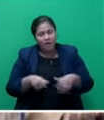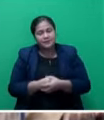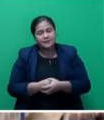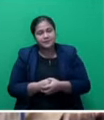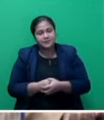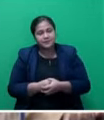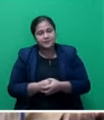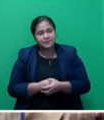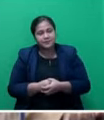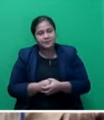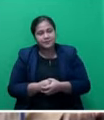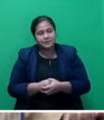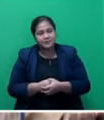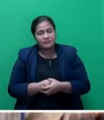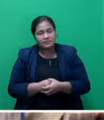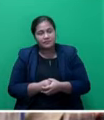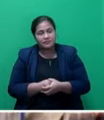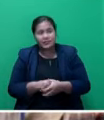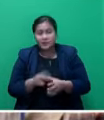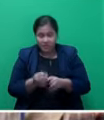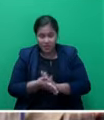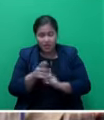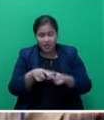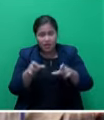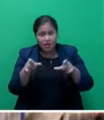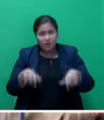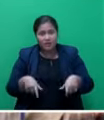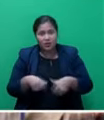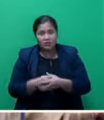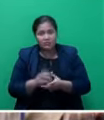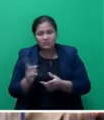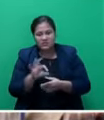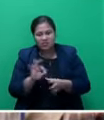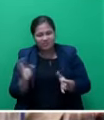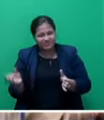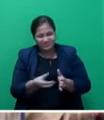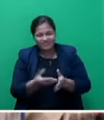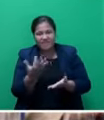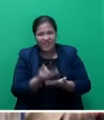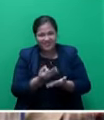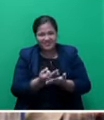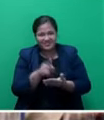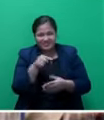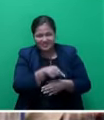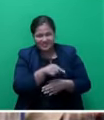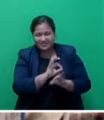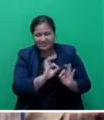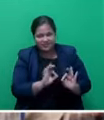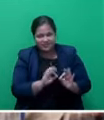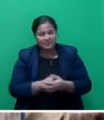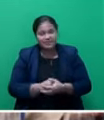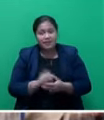Limited, Mr. Speaker, sir. The High Court, Mr. Speaker, sir, does not invest these funds. I urge the Minister to